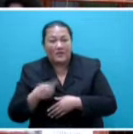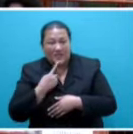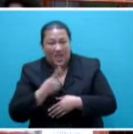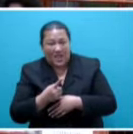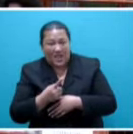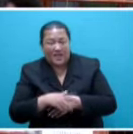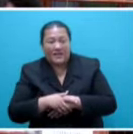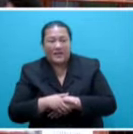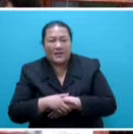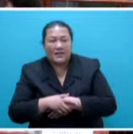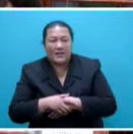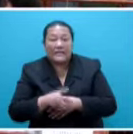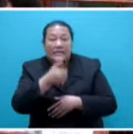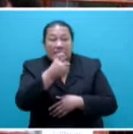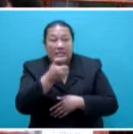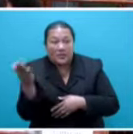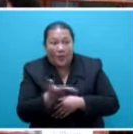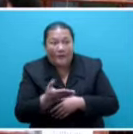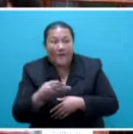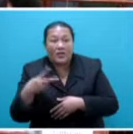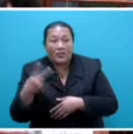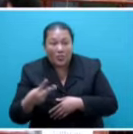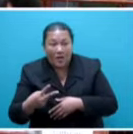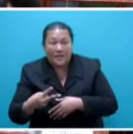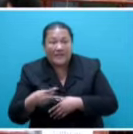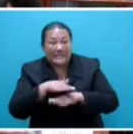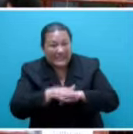6 sittings out of the 12 months is